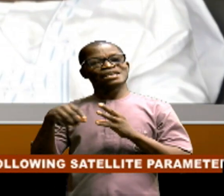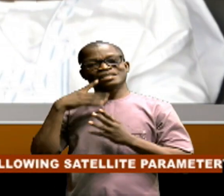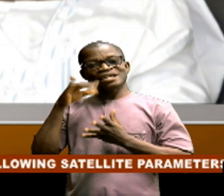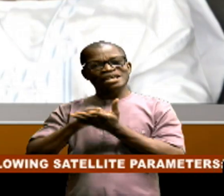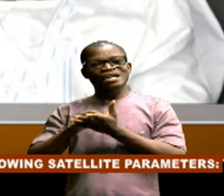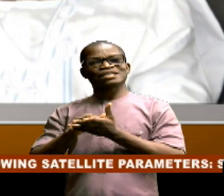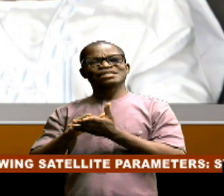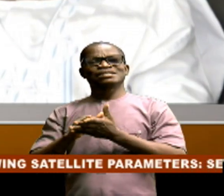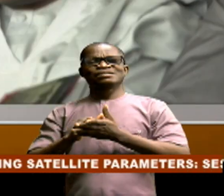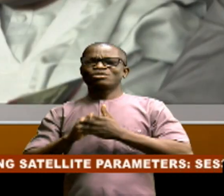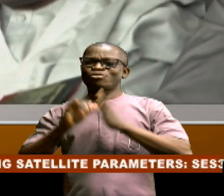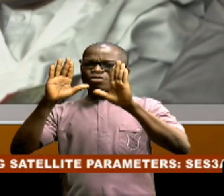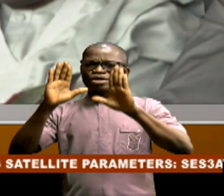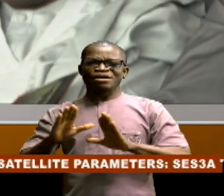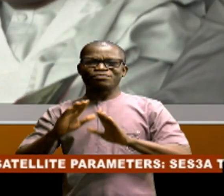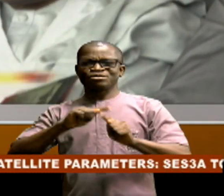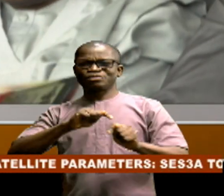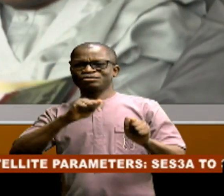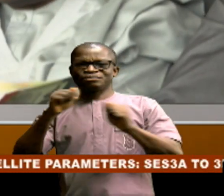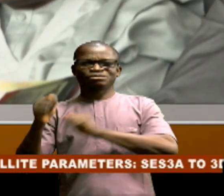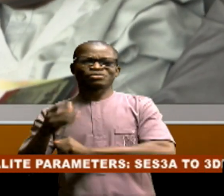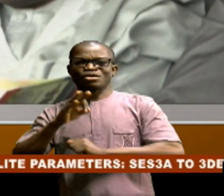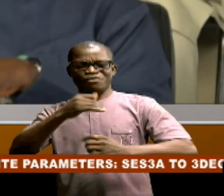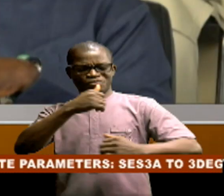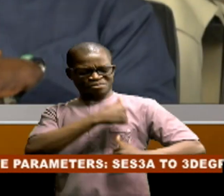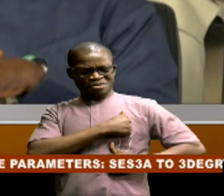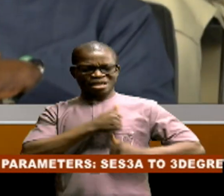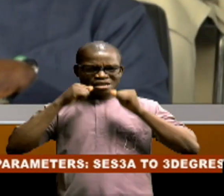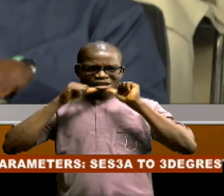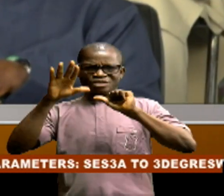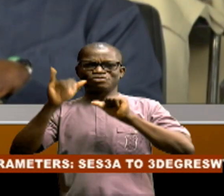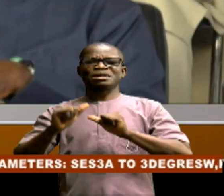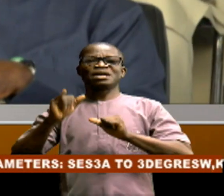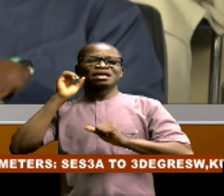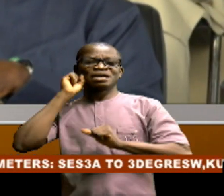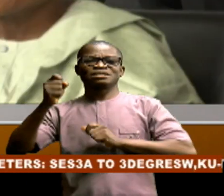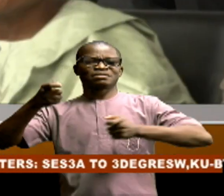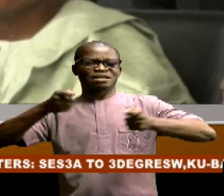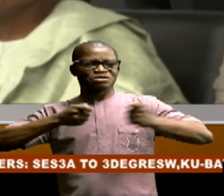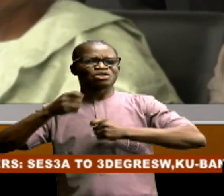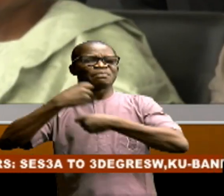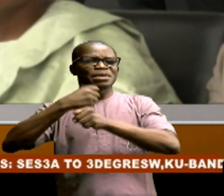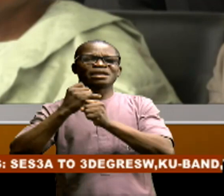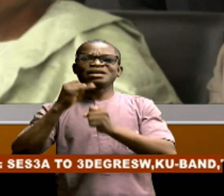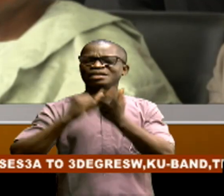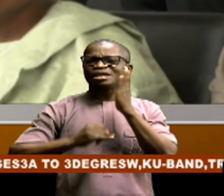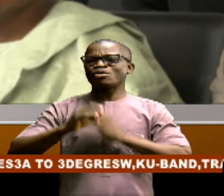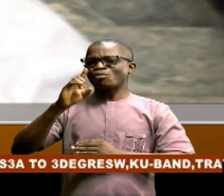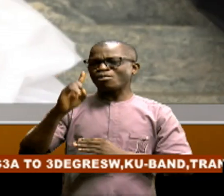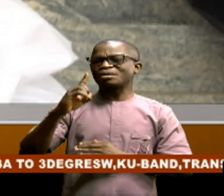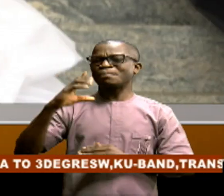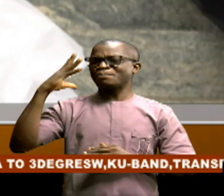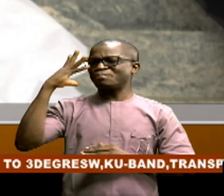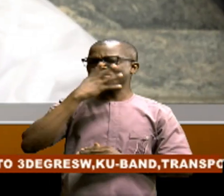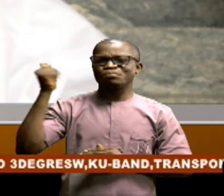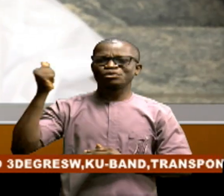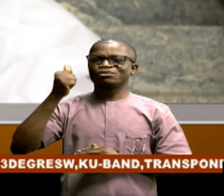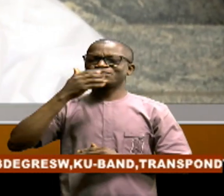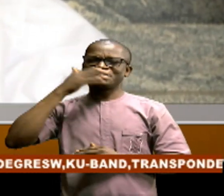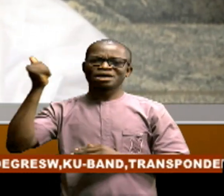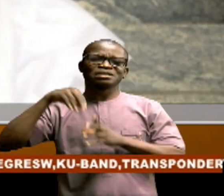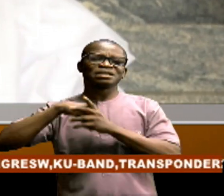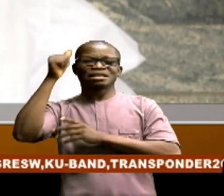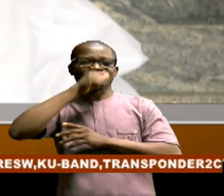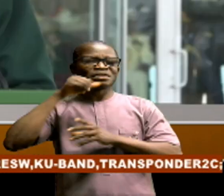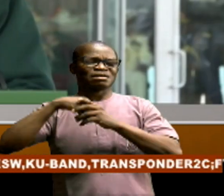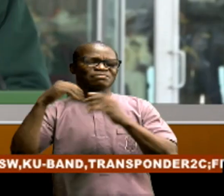remarkable transformation of the military achieved by his administration, making it one of the best in Africa in terms of